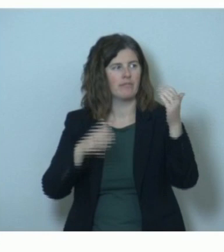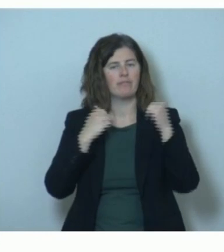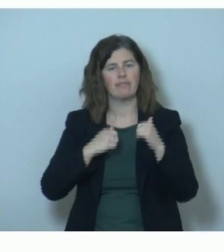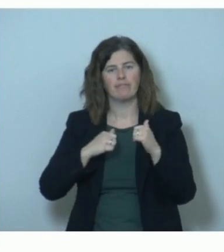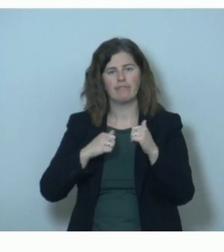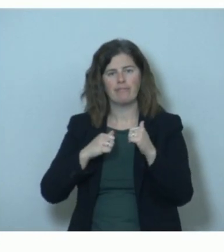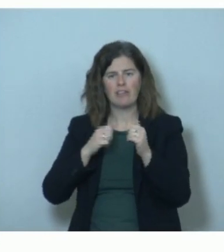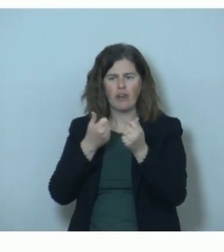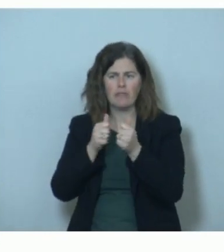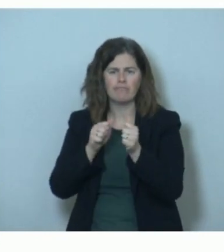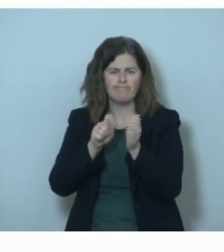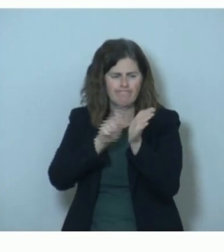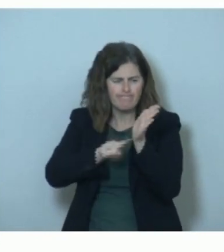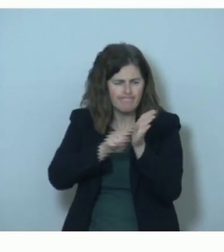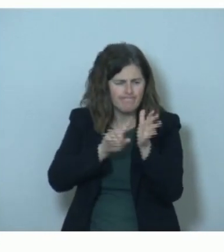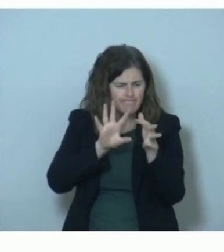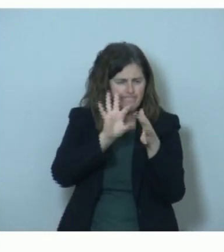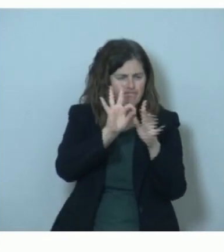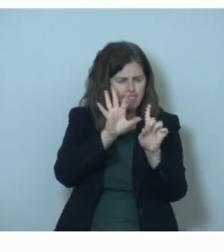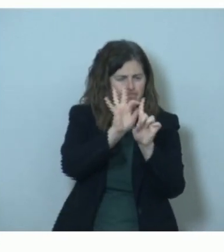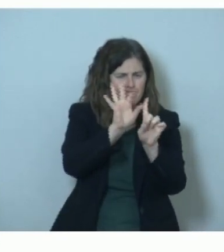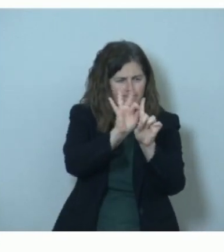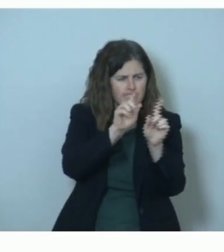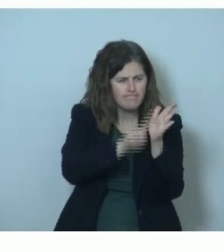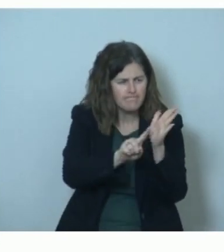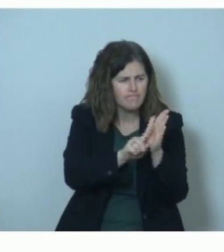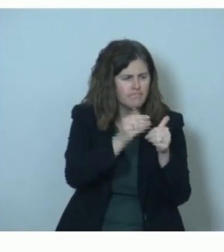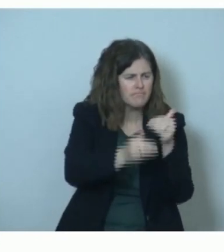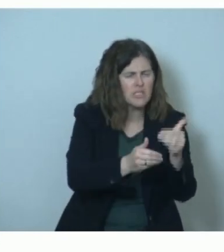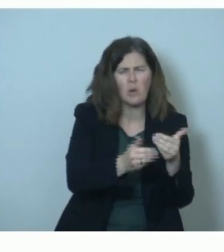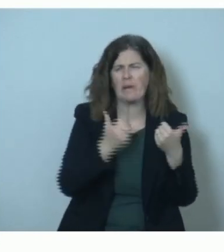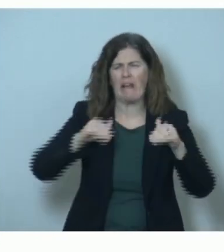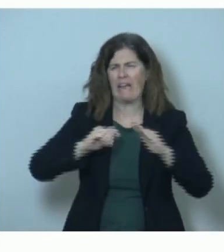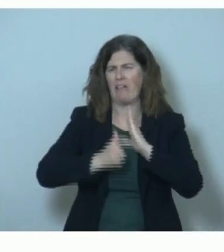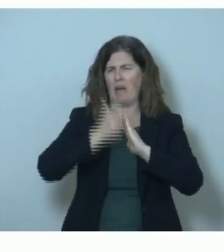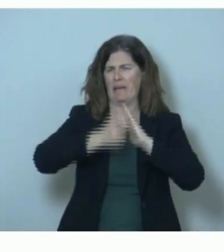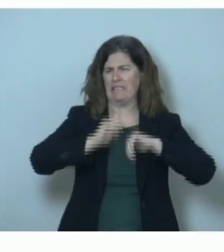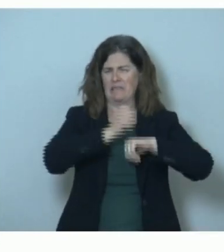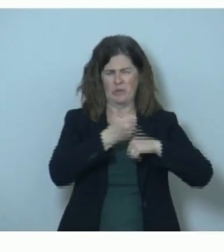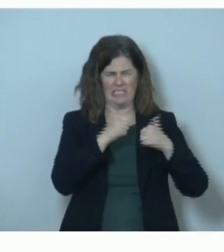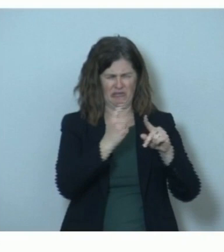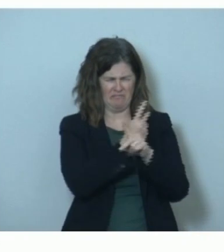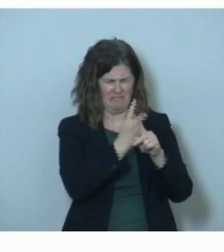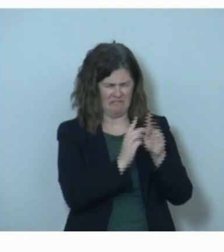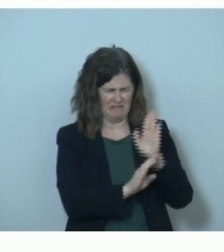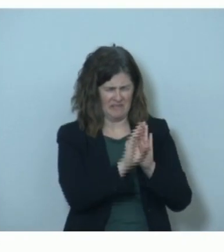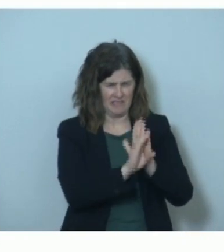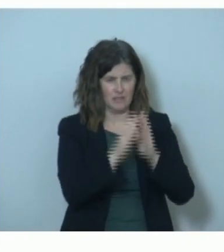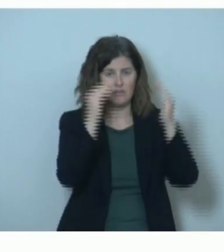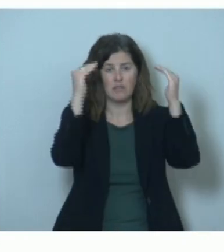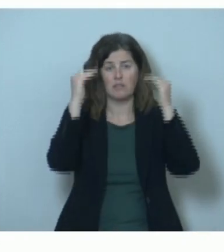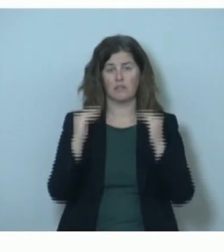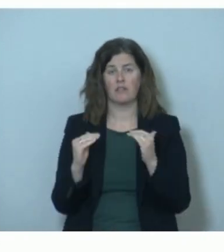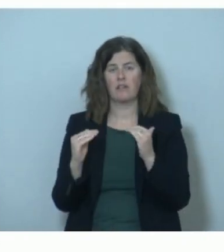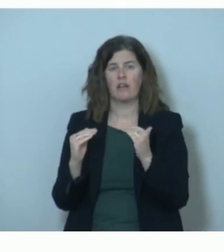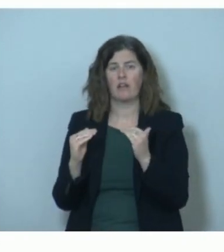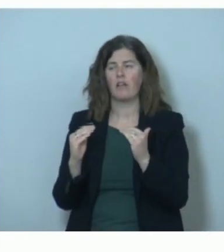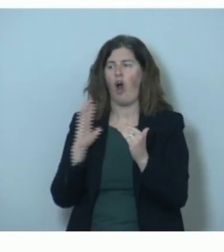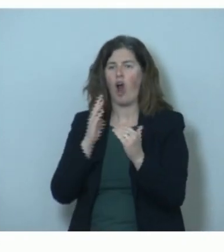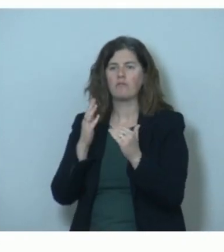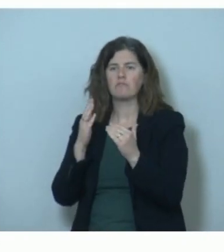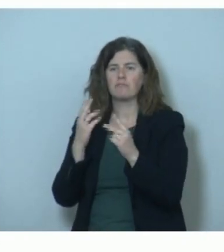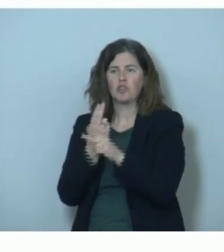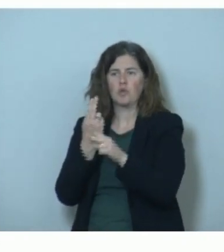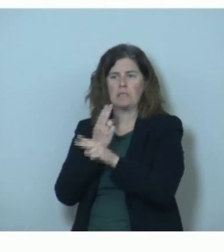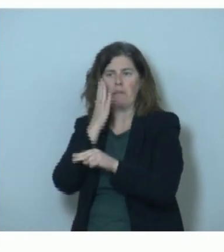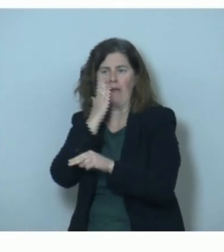doing very well on that. We don't have an automated system. We continue to work on that. And lastly is delivery system occupancy. And